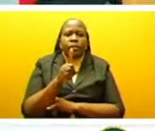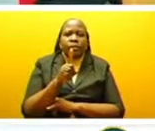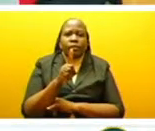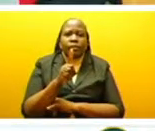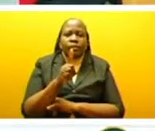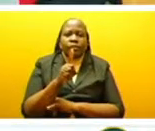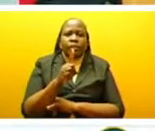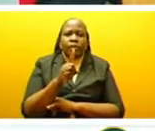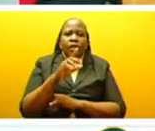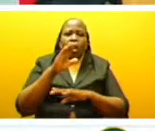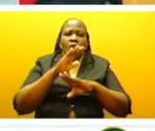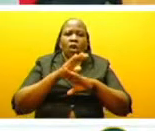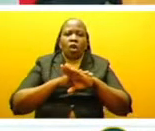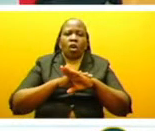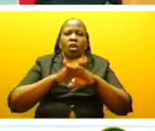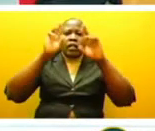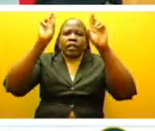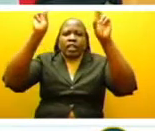on the issue of